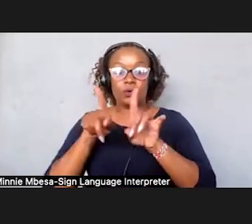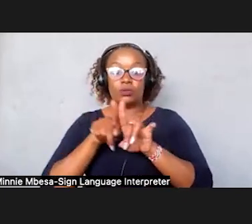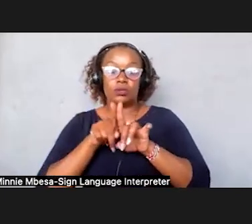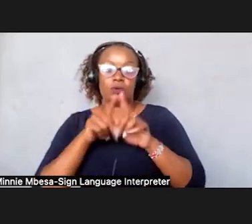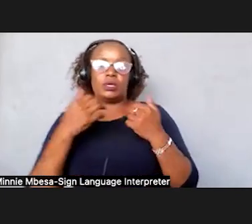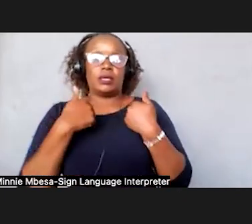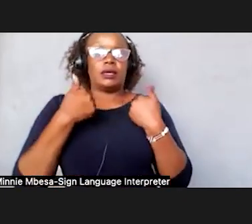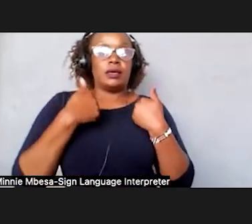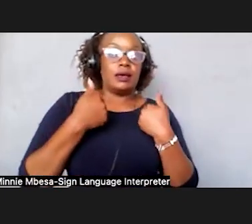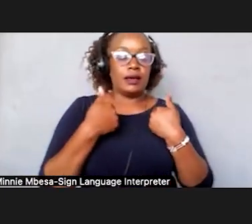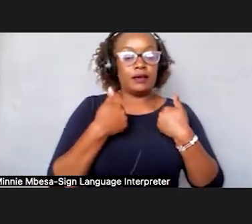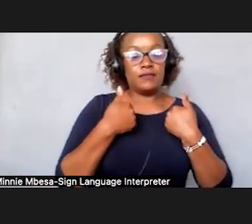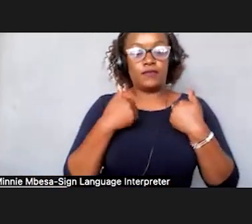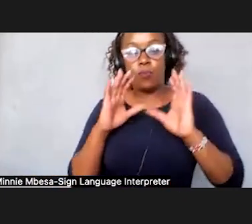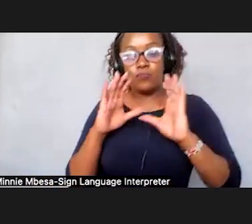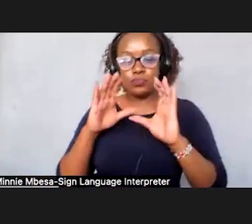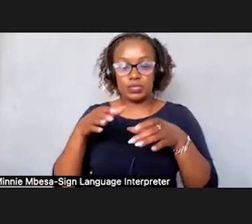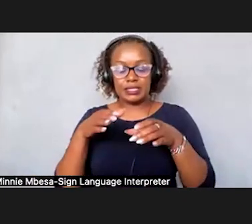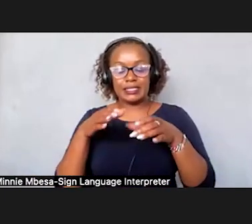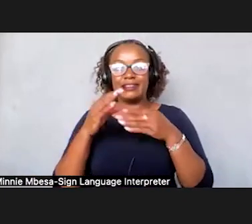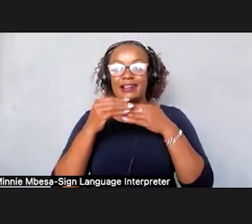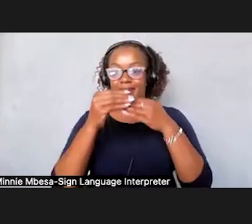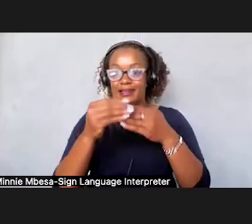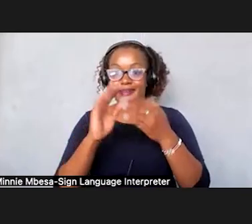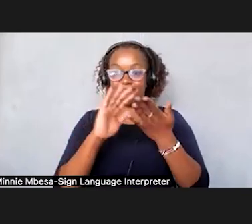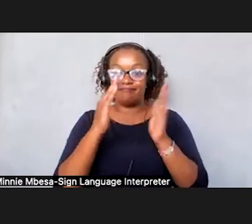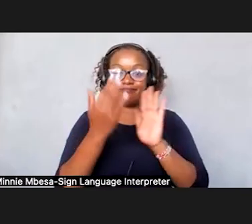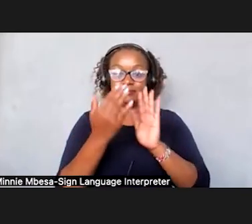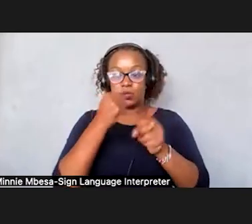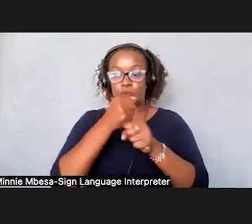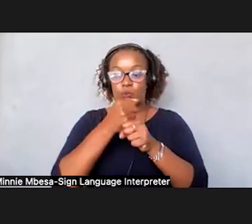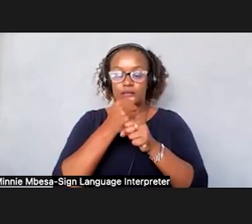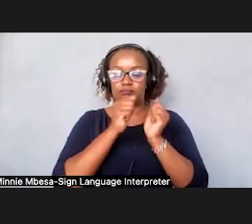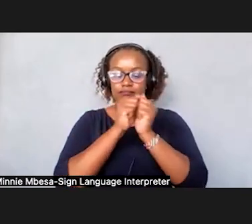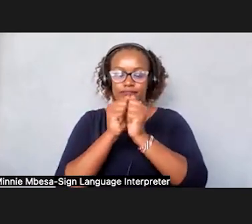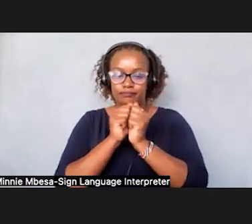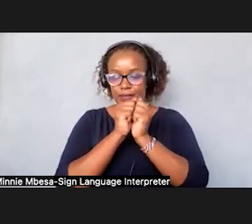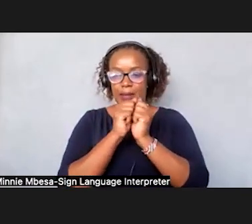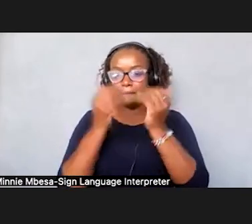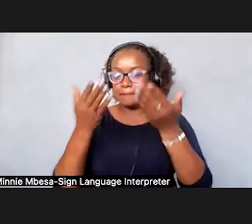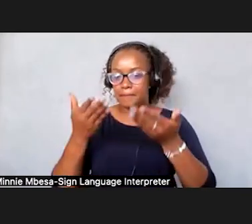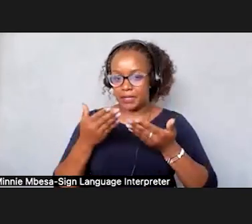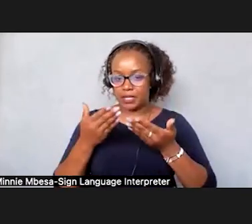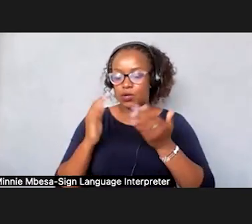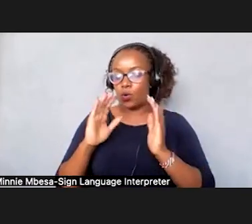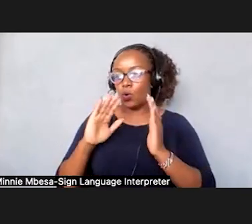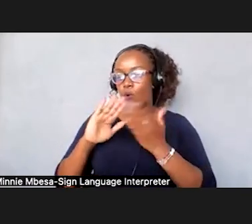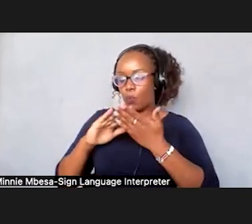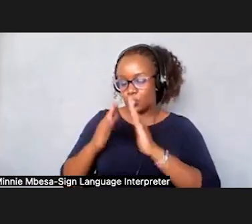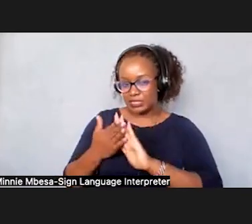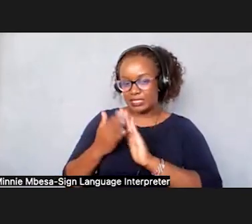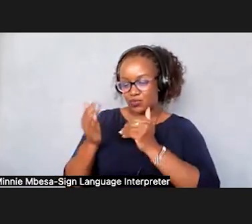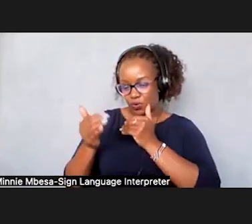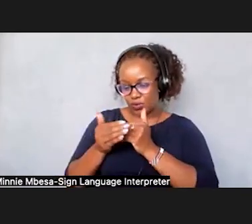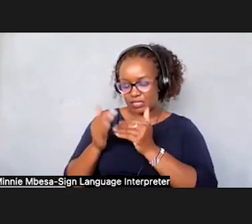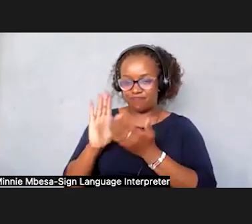community-led approaches that are working in terms of bringing communities closer to ending FGM, like the